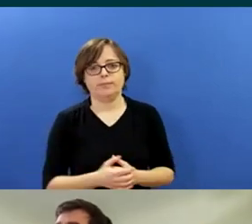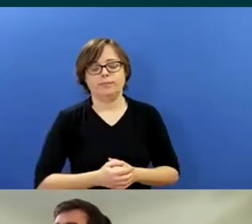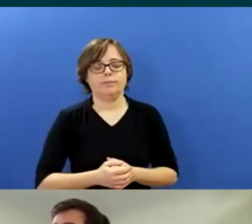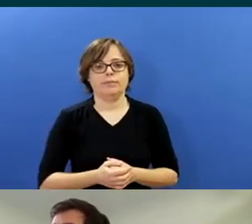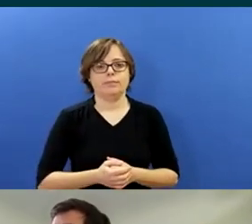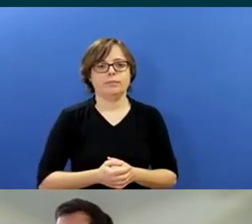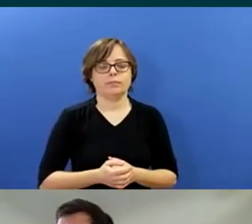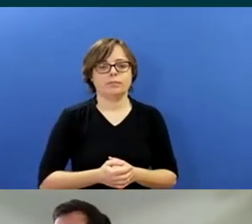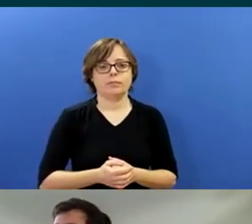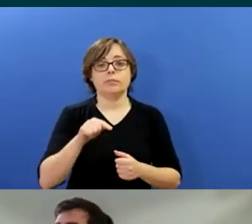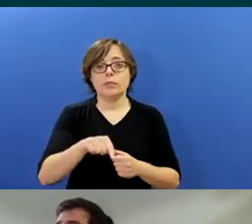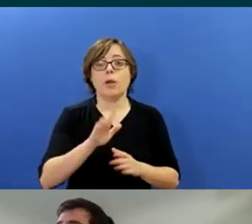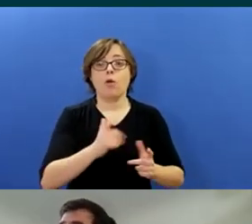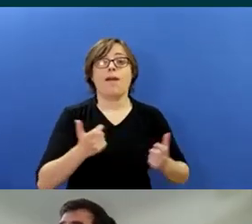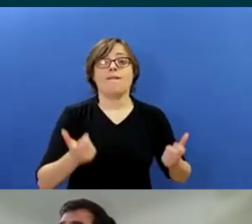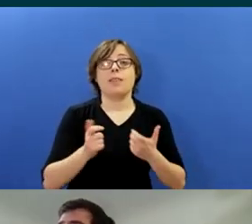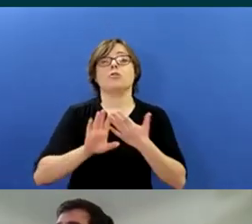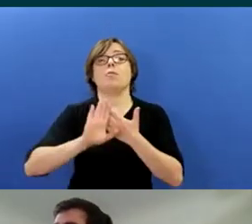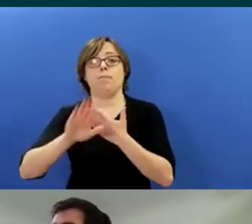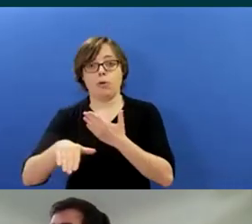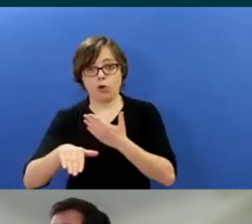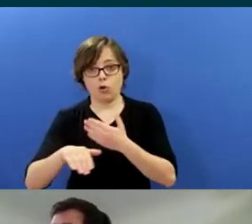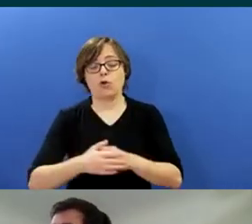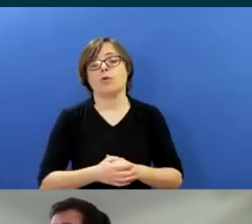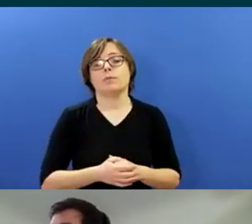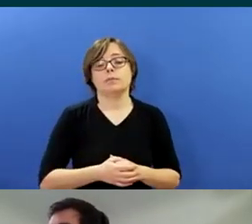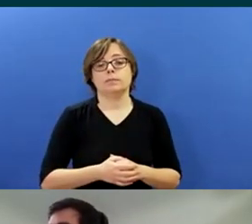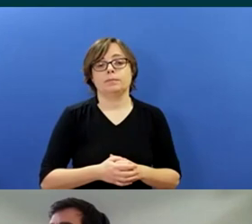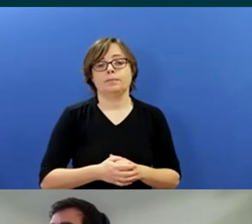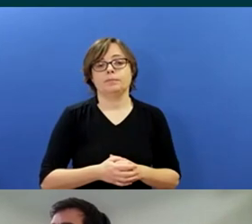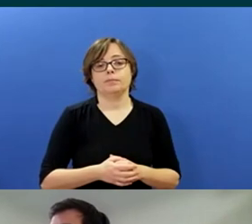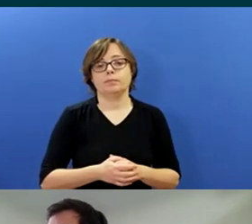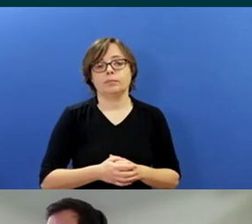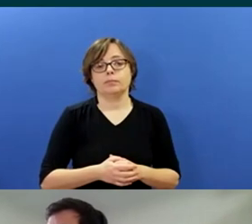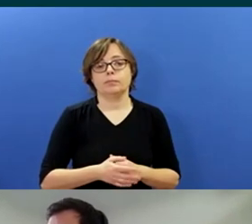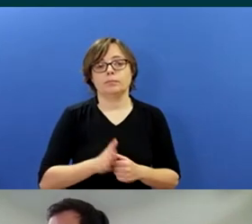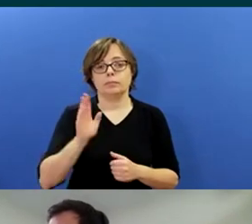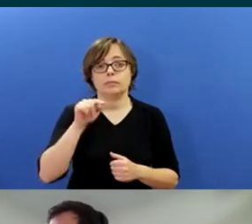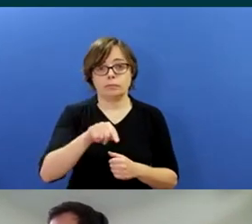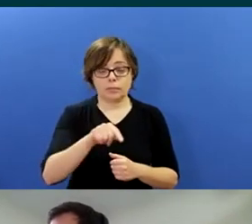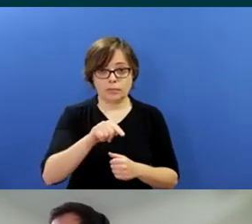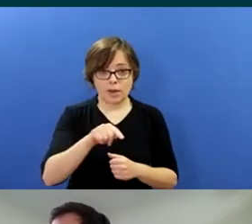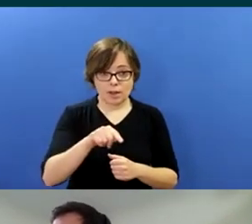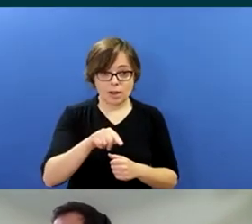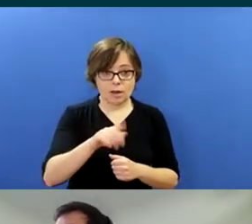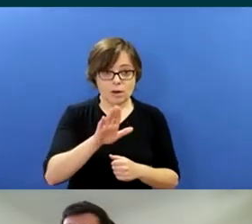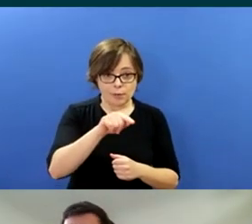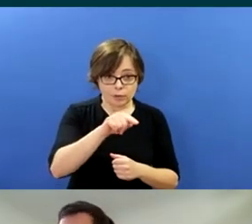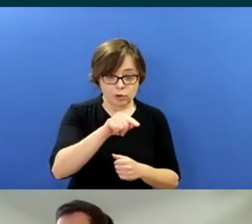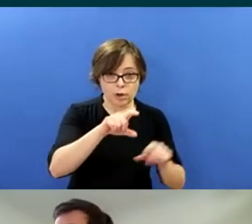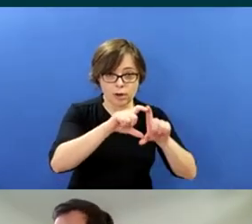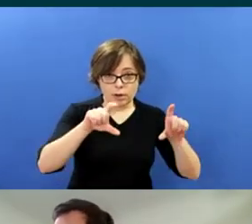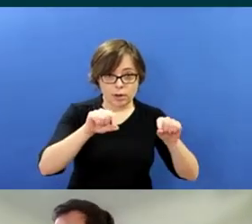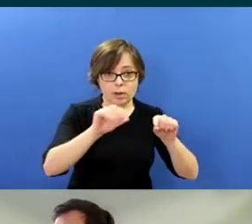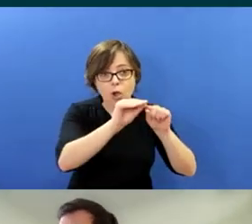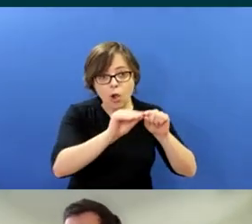transferred this thread to a new tab and we opened the discussion again in this